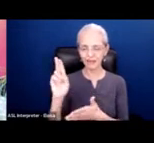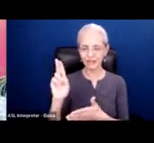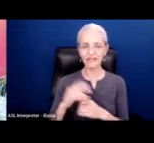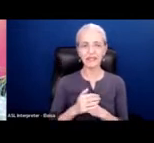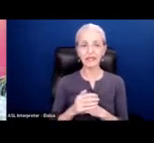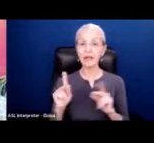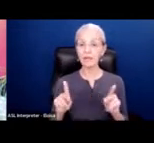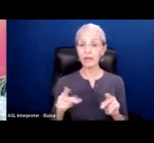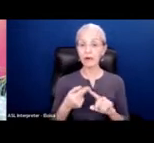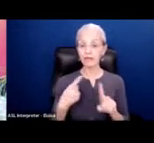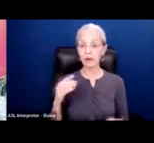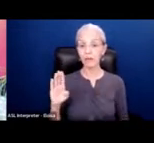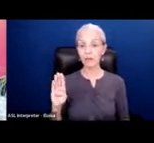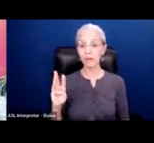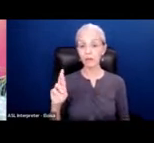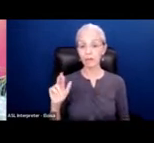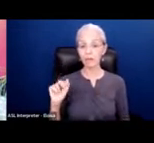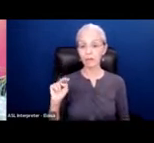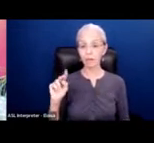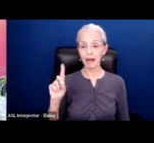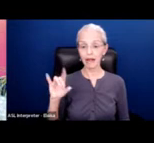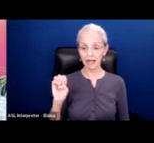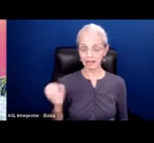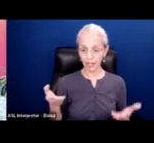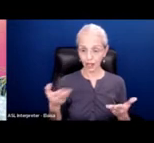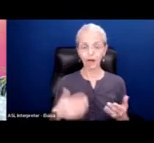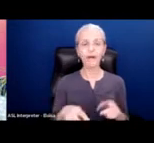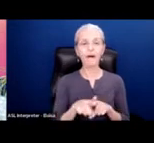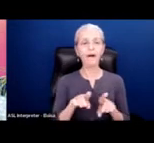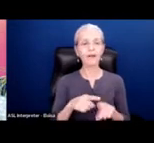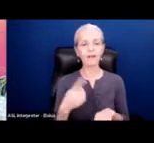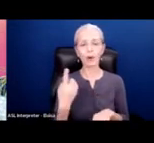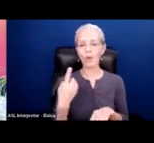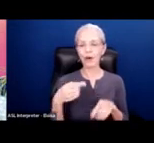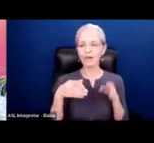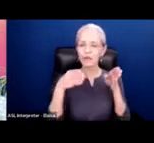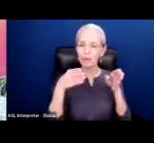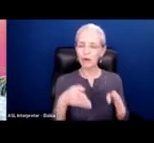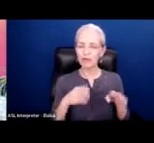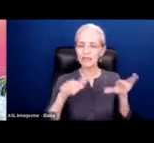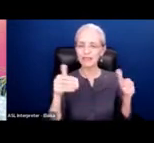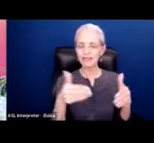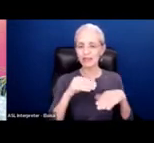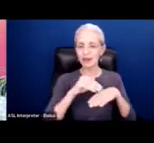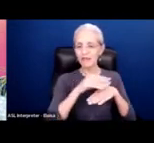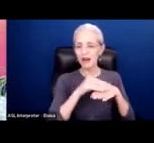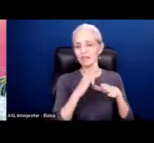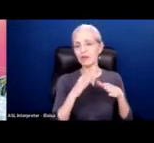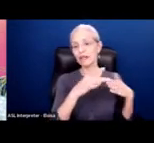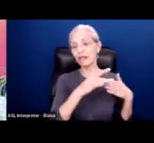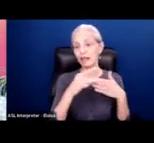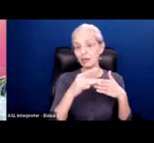from Brandeis here and also one of our person-centered advisory leadership group members